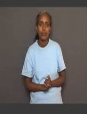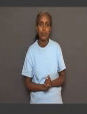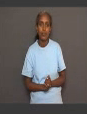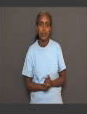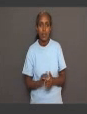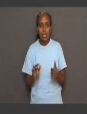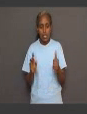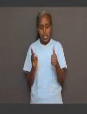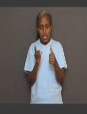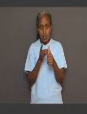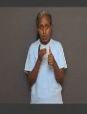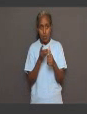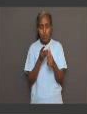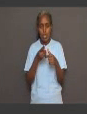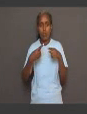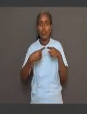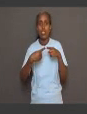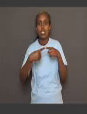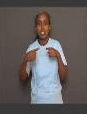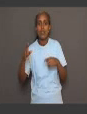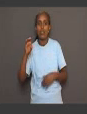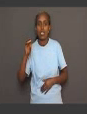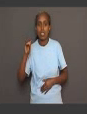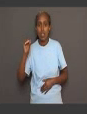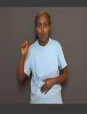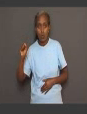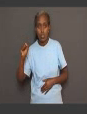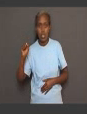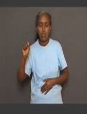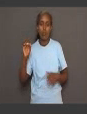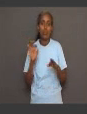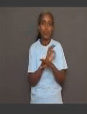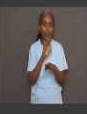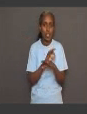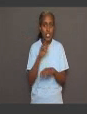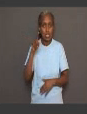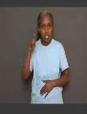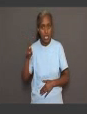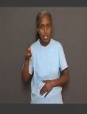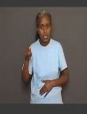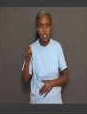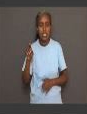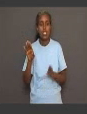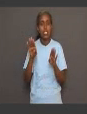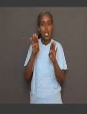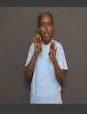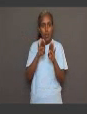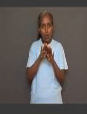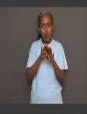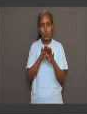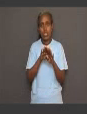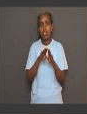The domain of the inverse cosine function x is the closed